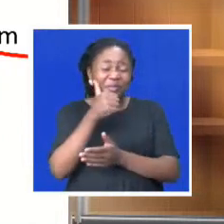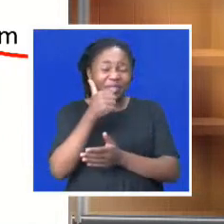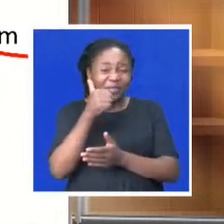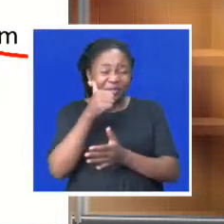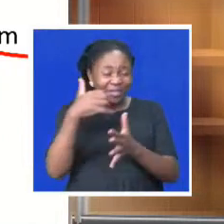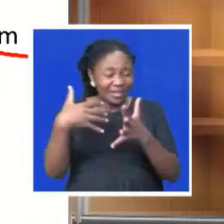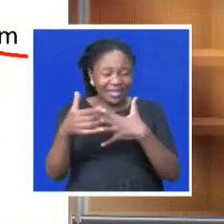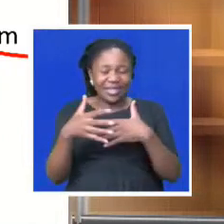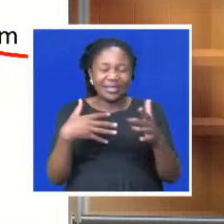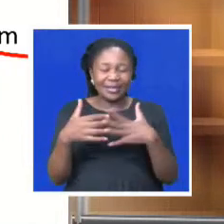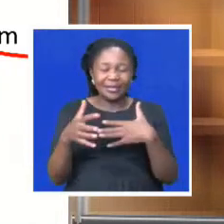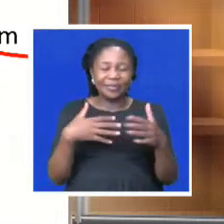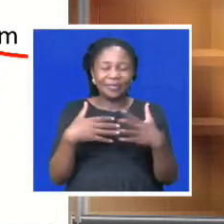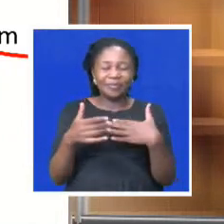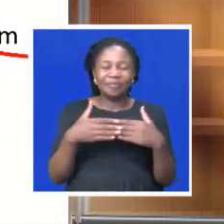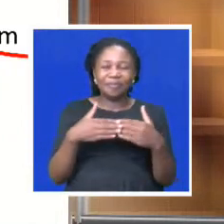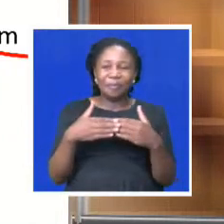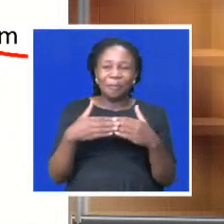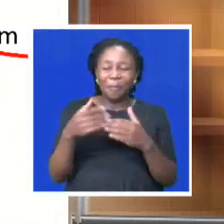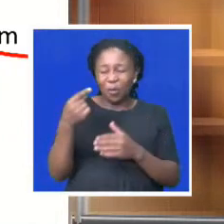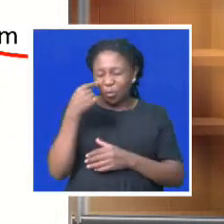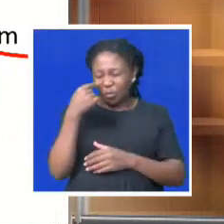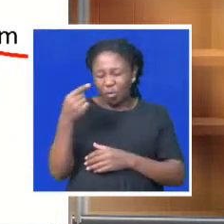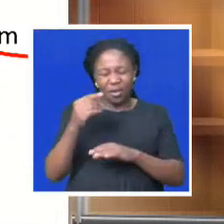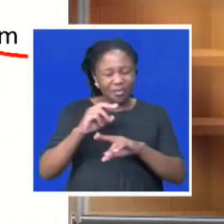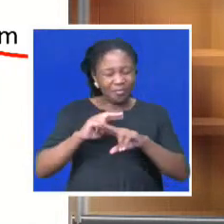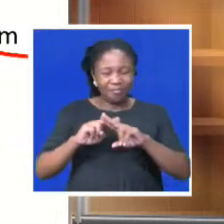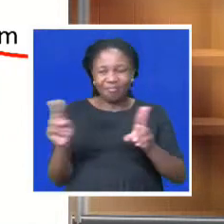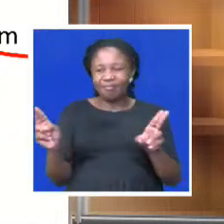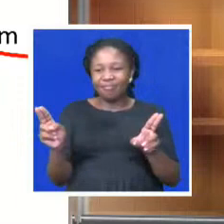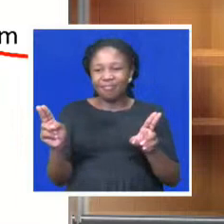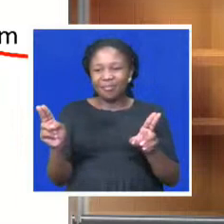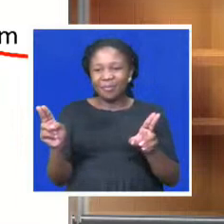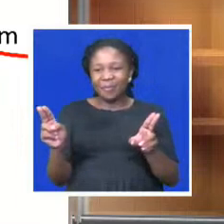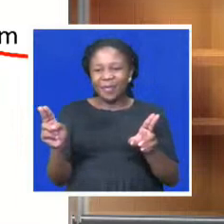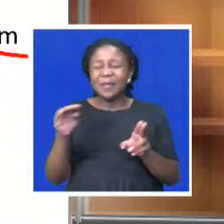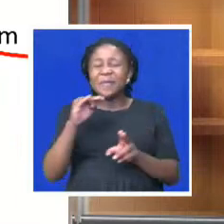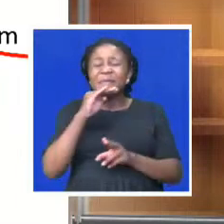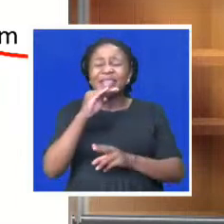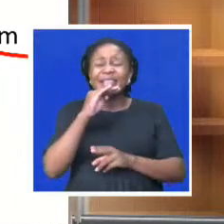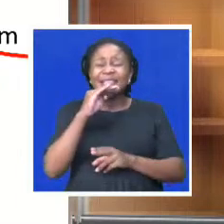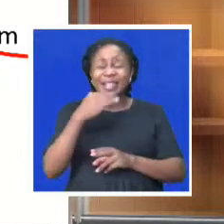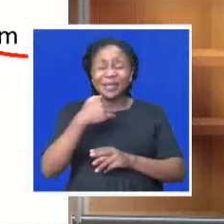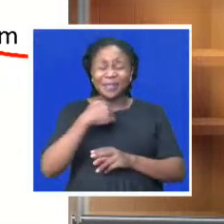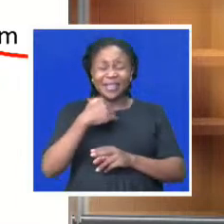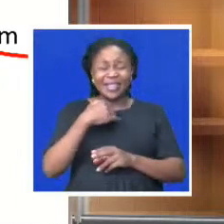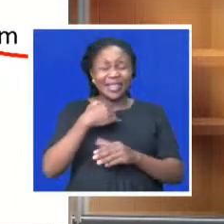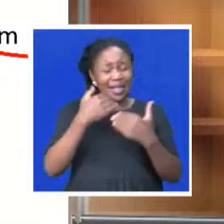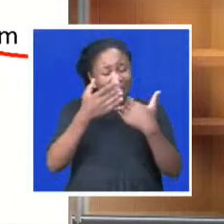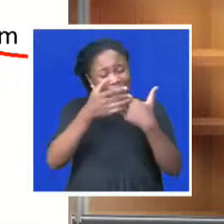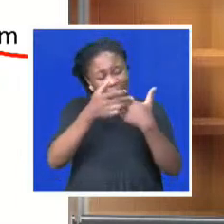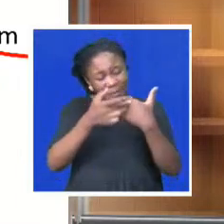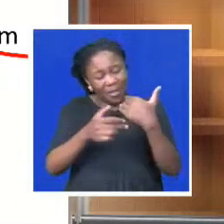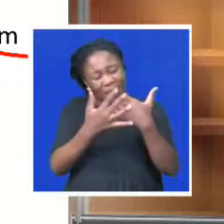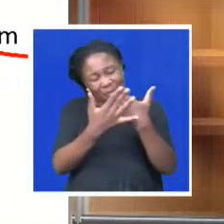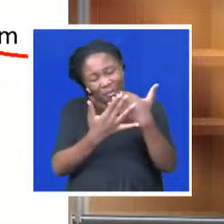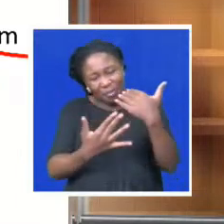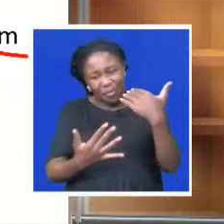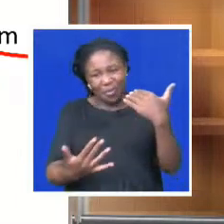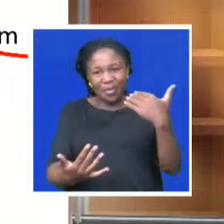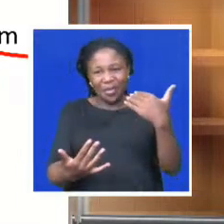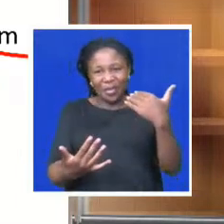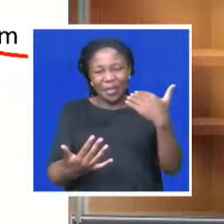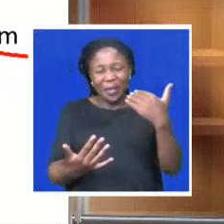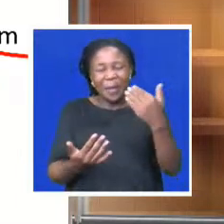It was my flow which brought beauty in the world. I am glad that